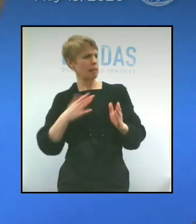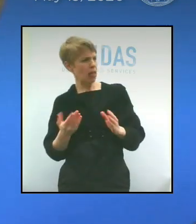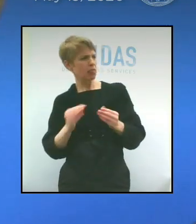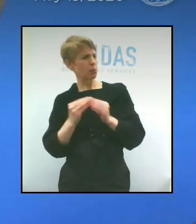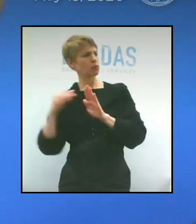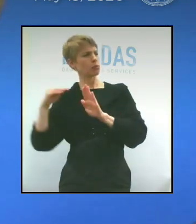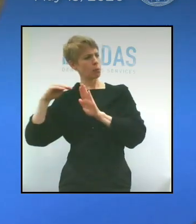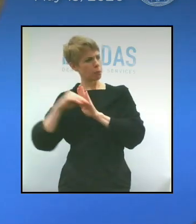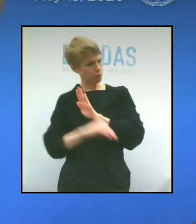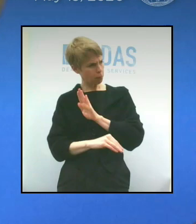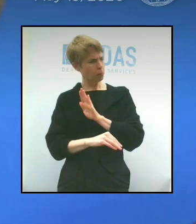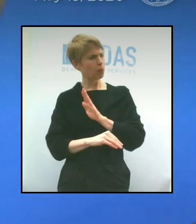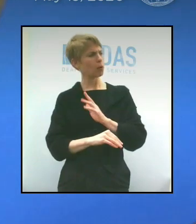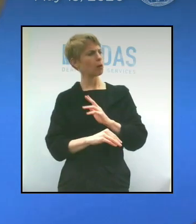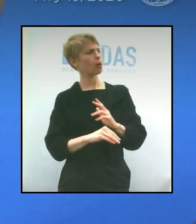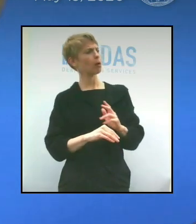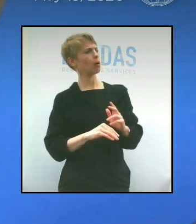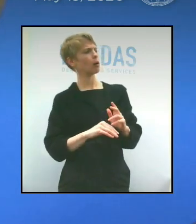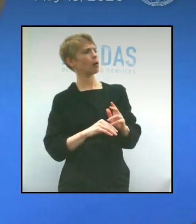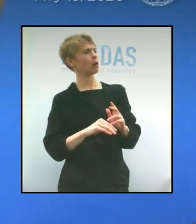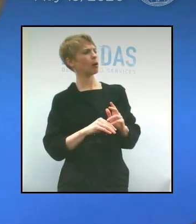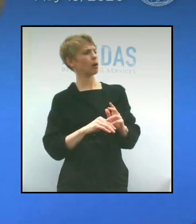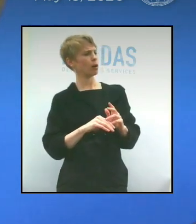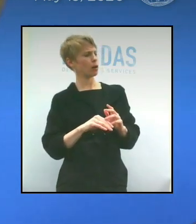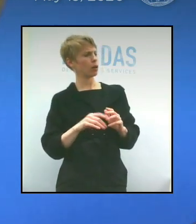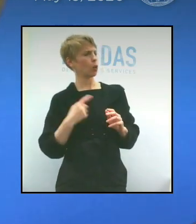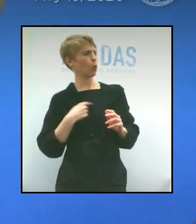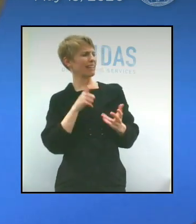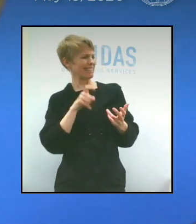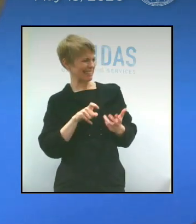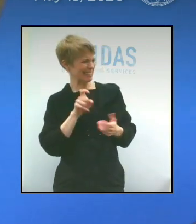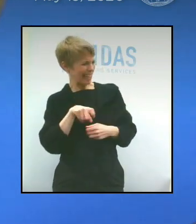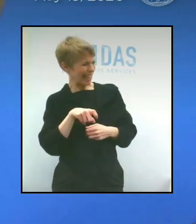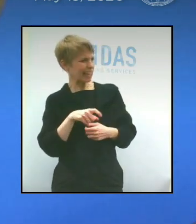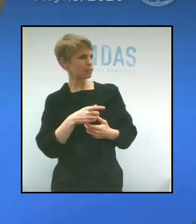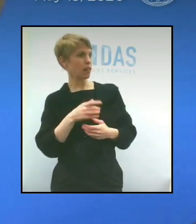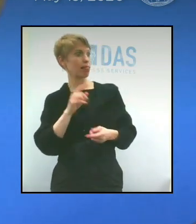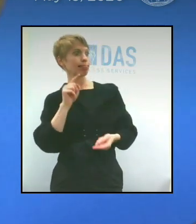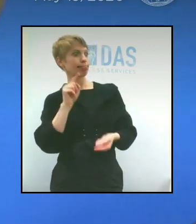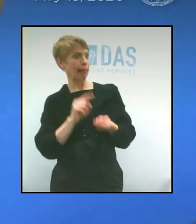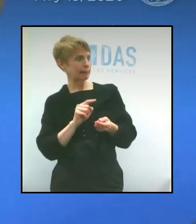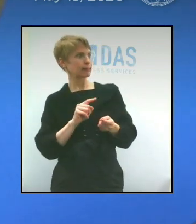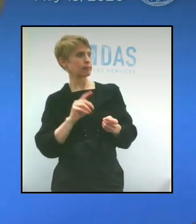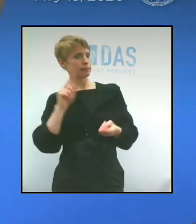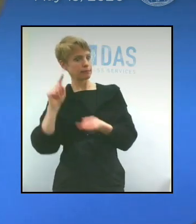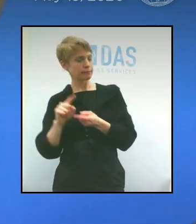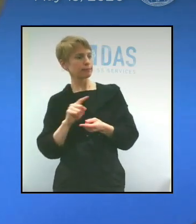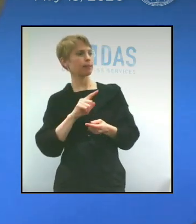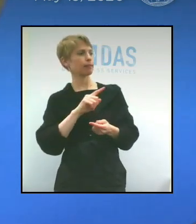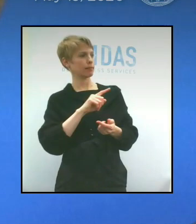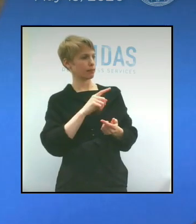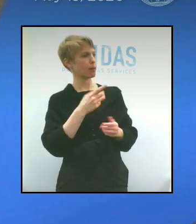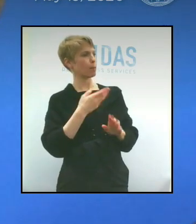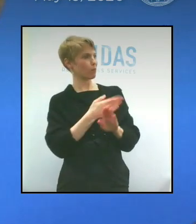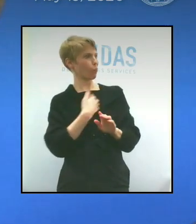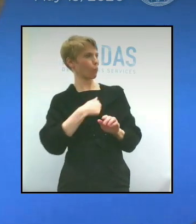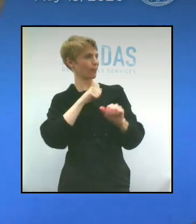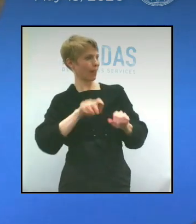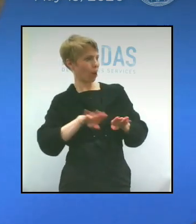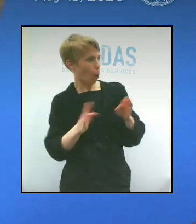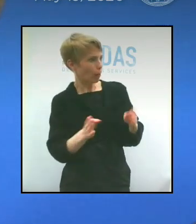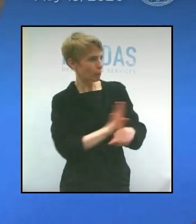hospital numbers, which are the two reopening metrics we're not meeting. From your perspective, Mark, you know, has county government kind of exhausted its ability